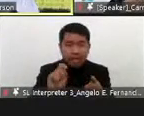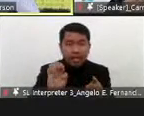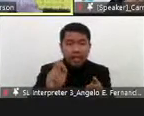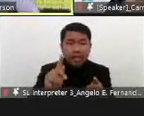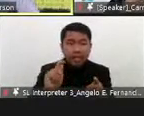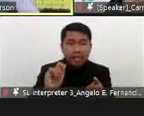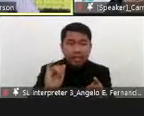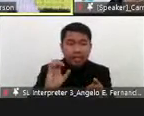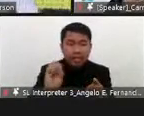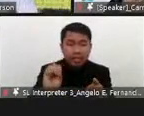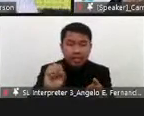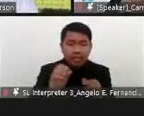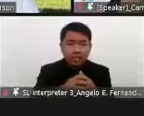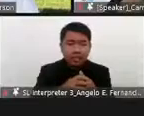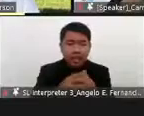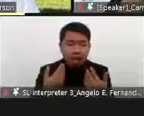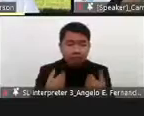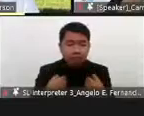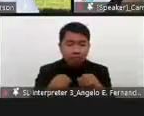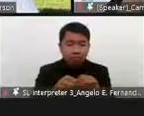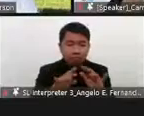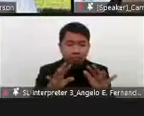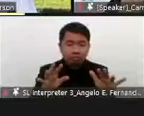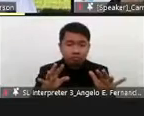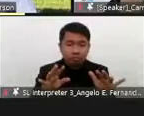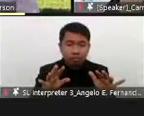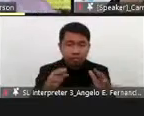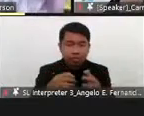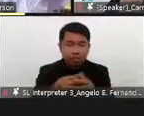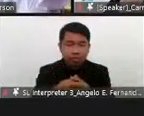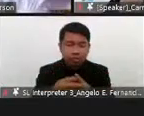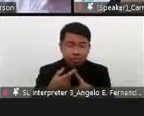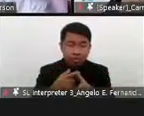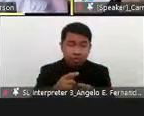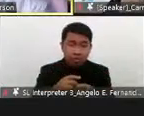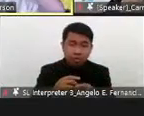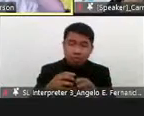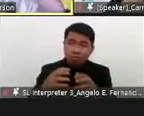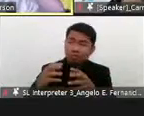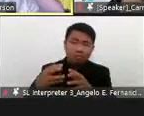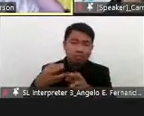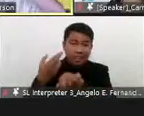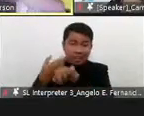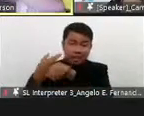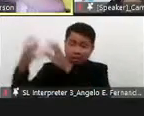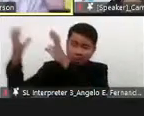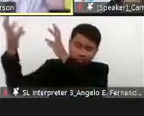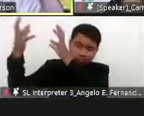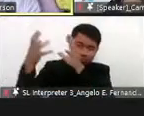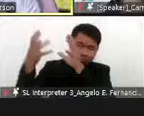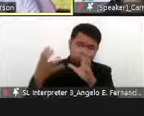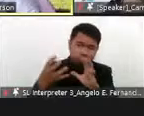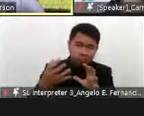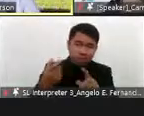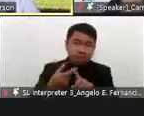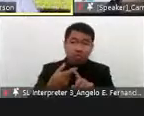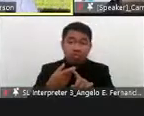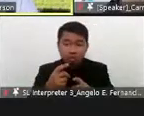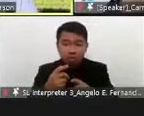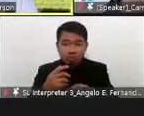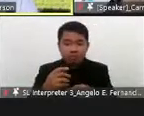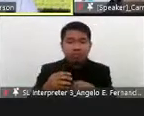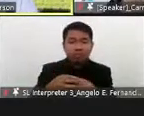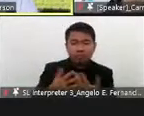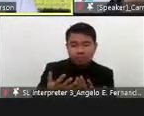when a meteor, an asteroid, struck in southern China. And it spewed this substance all